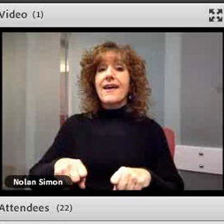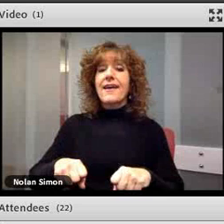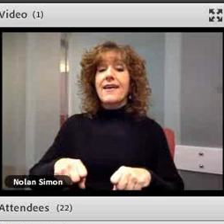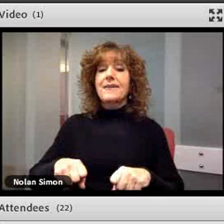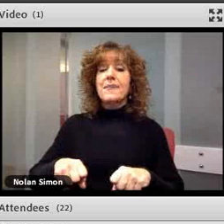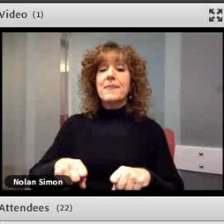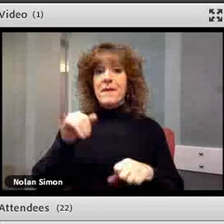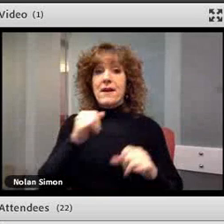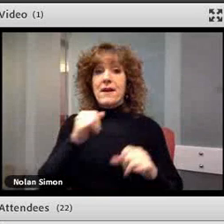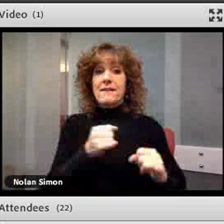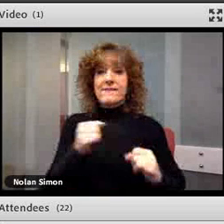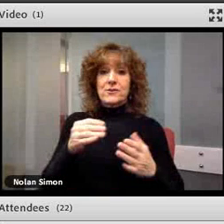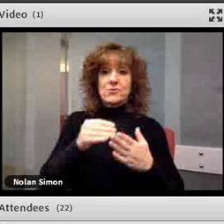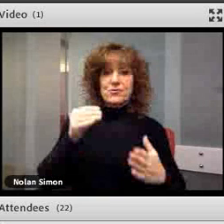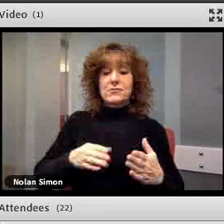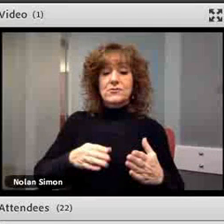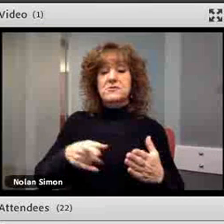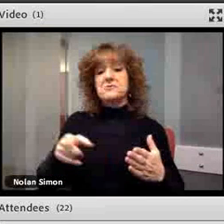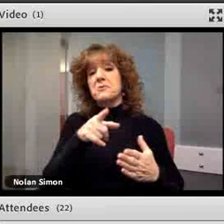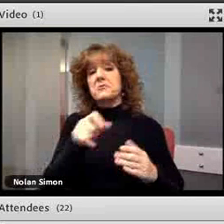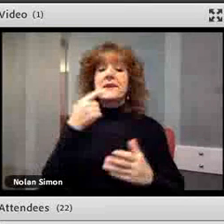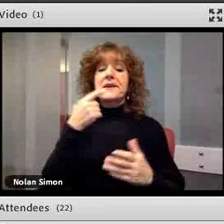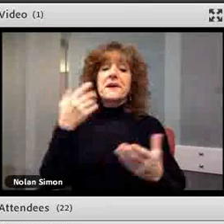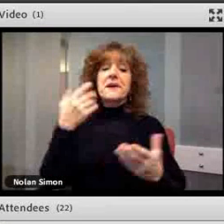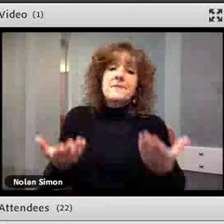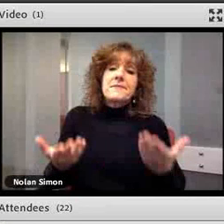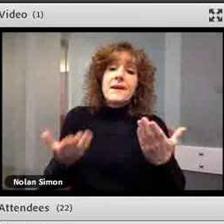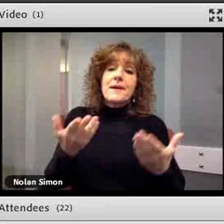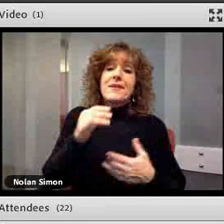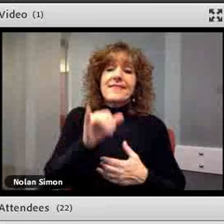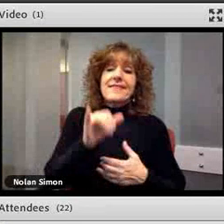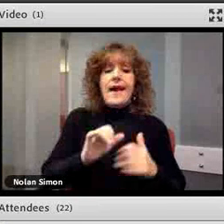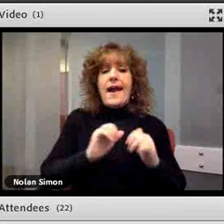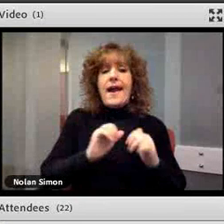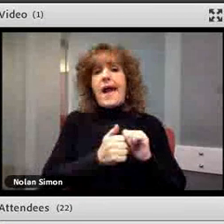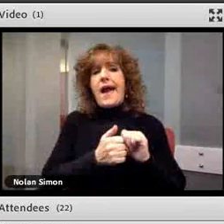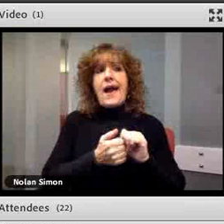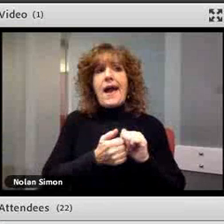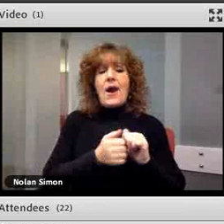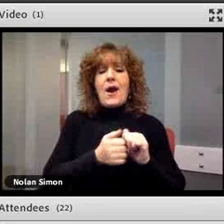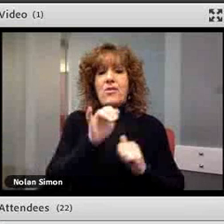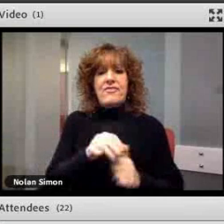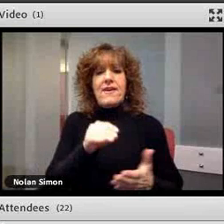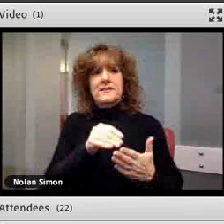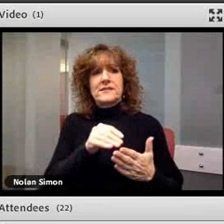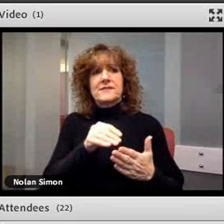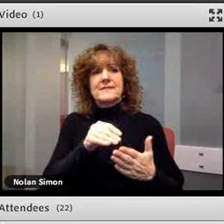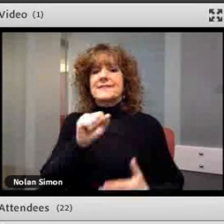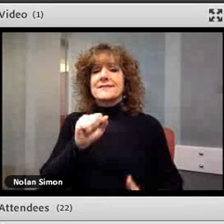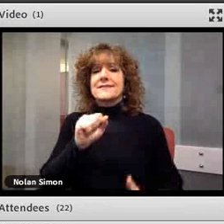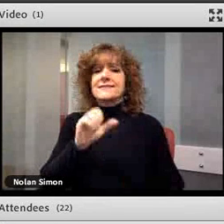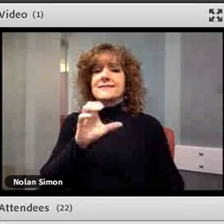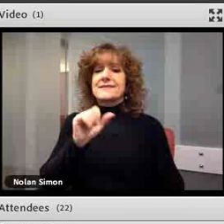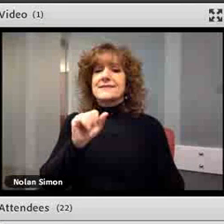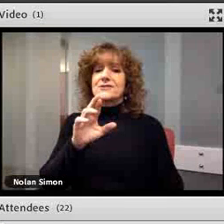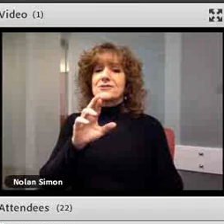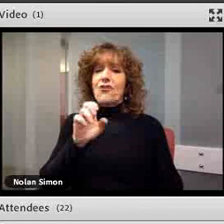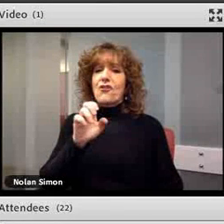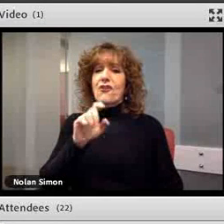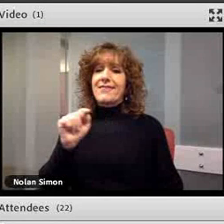So you can say, okay, maybe here, how did this particular Scarlett O'Hara